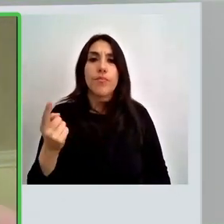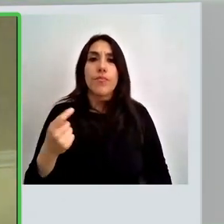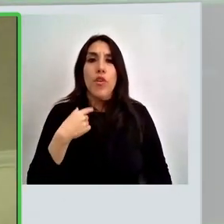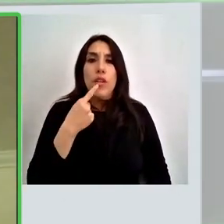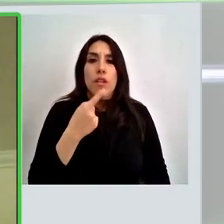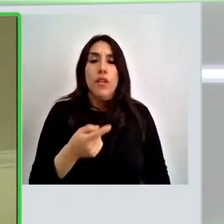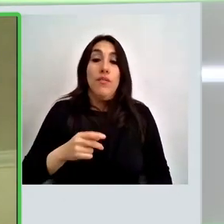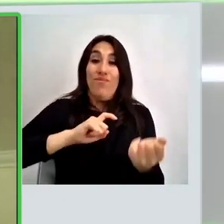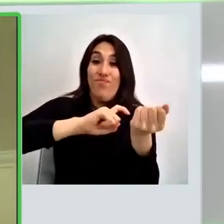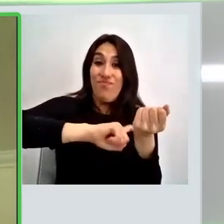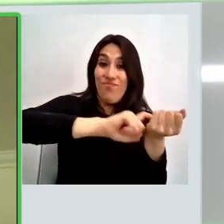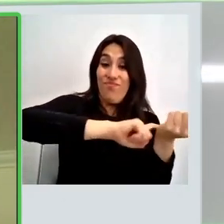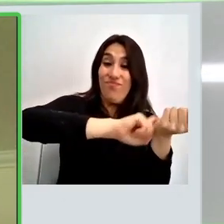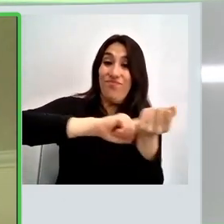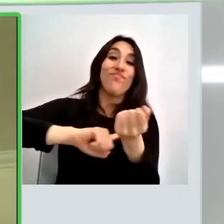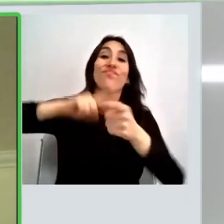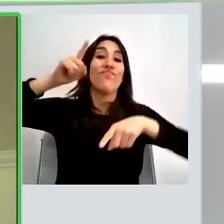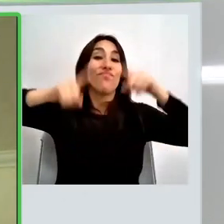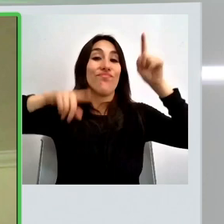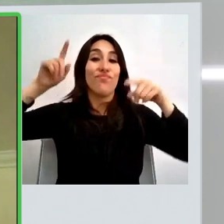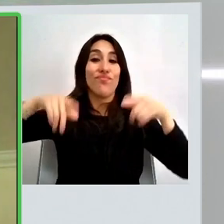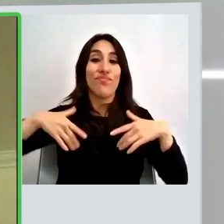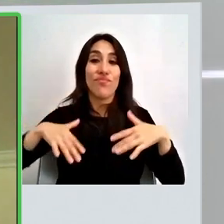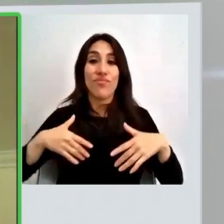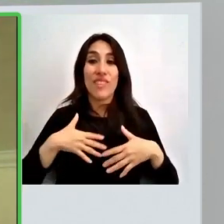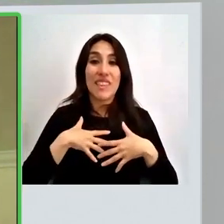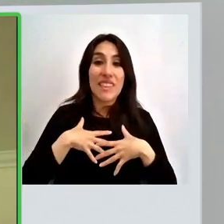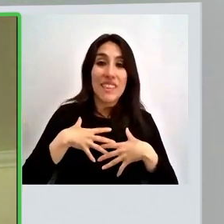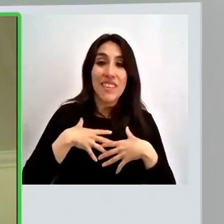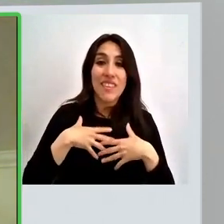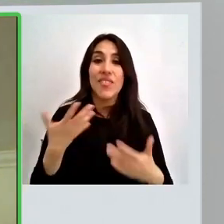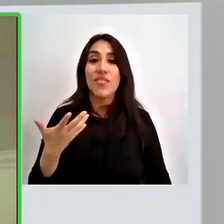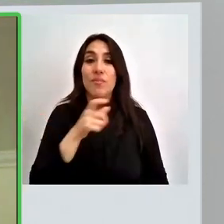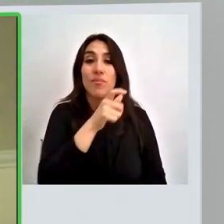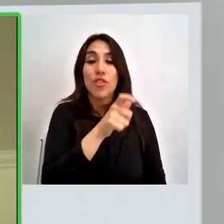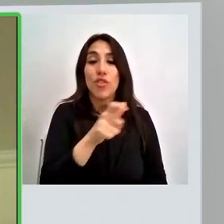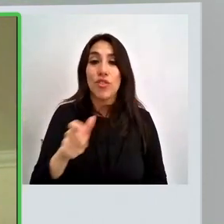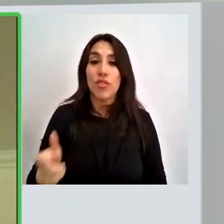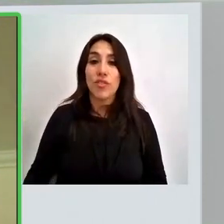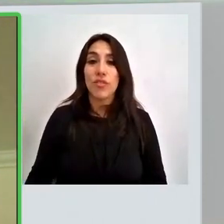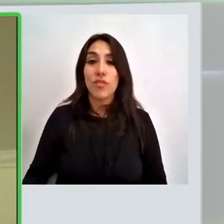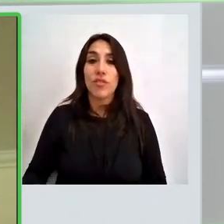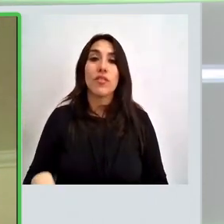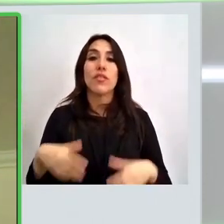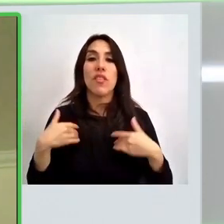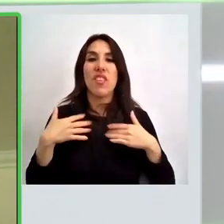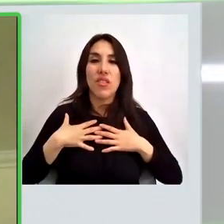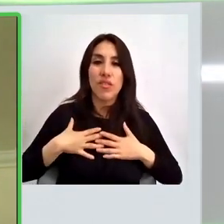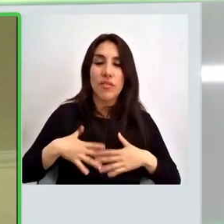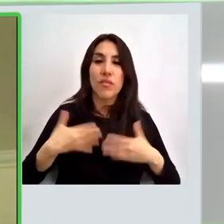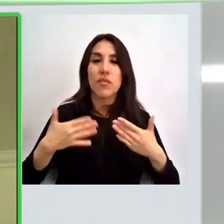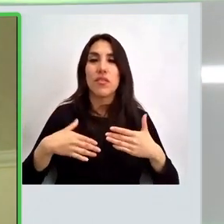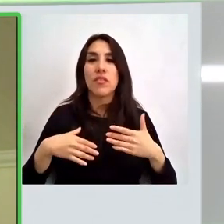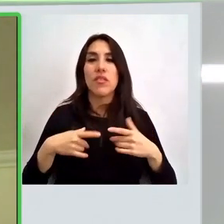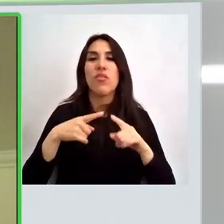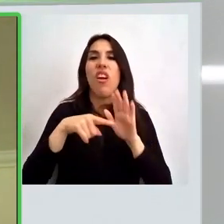and generations, that a person with a disability is something's wrong with them and they need to be fixed and they